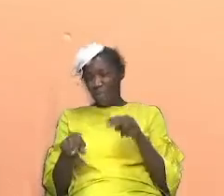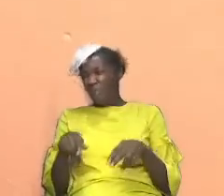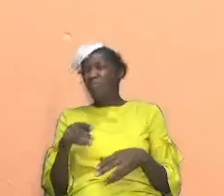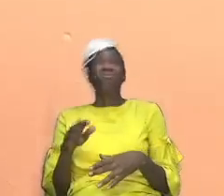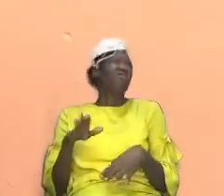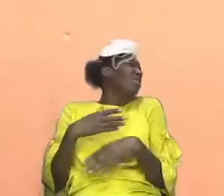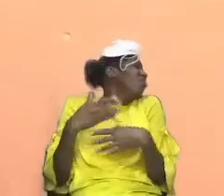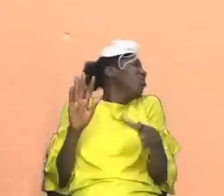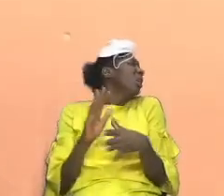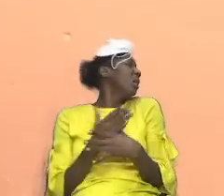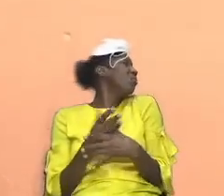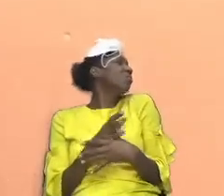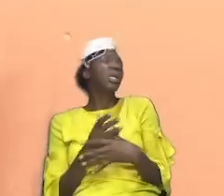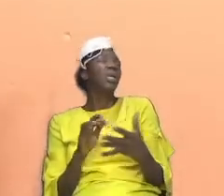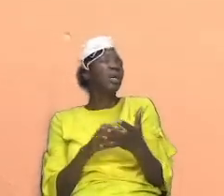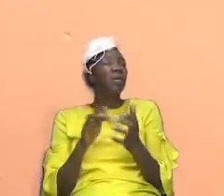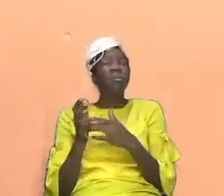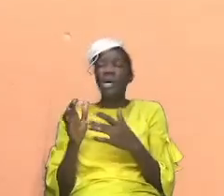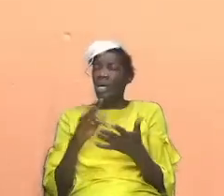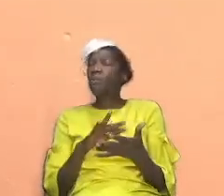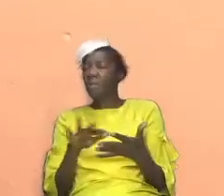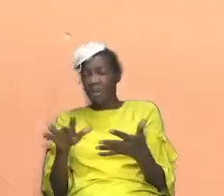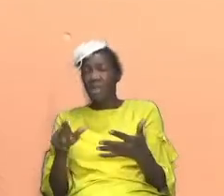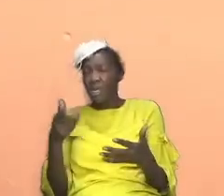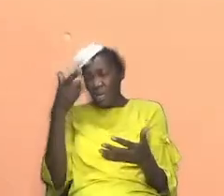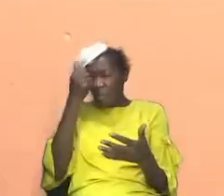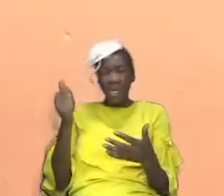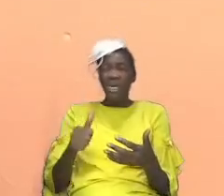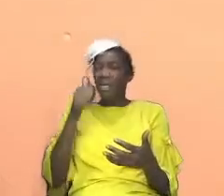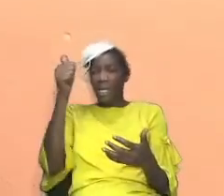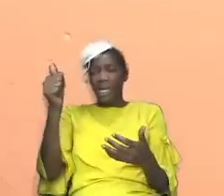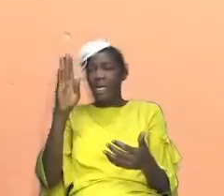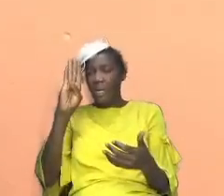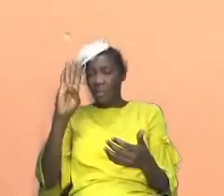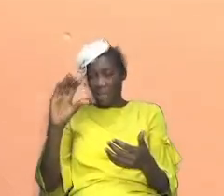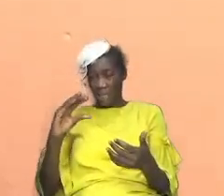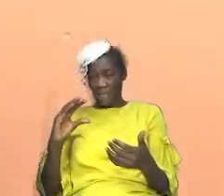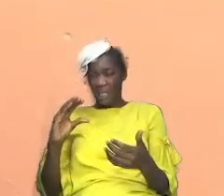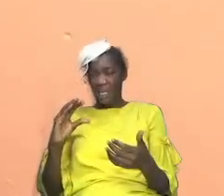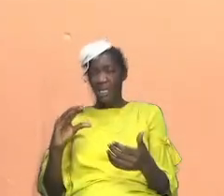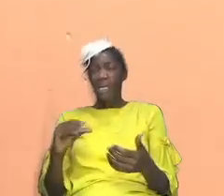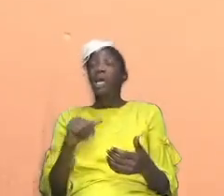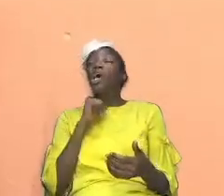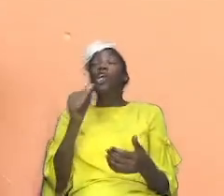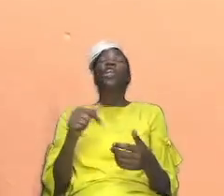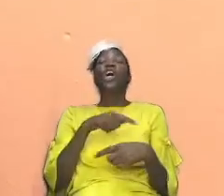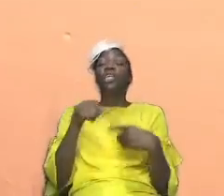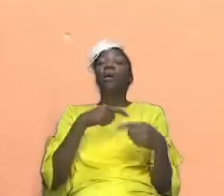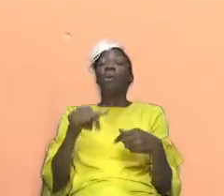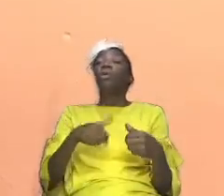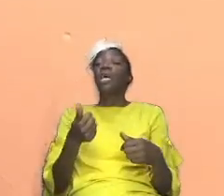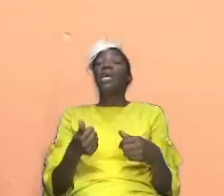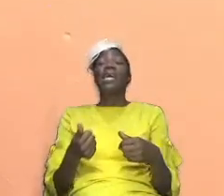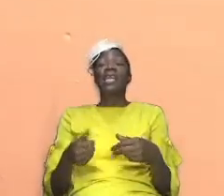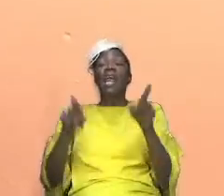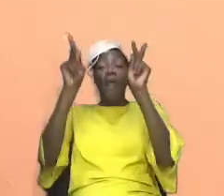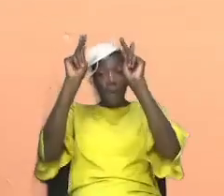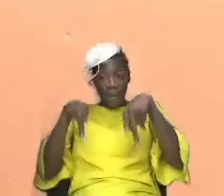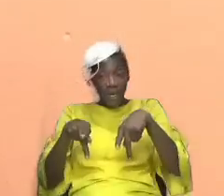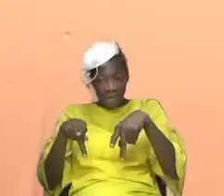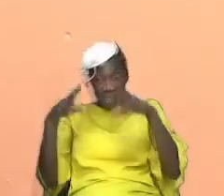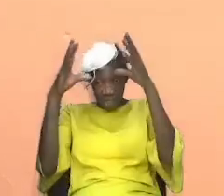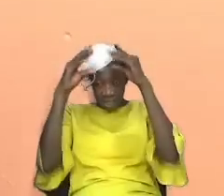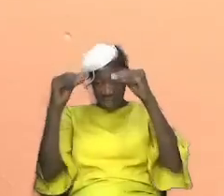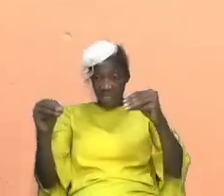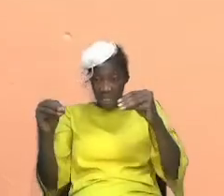study because A or B or C. This is not about any individual teaching Bible study. This